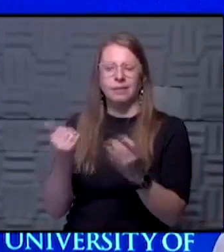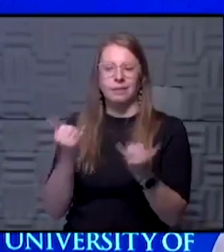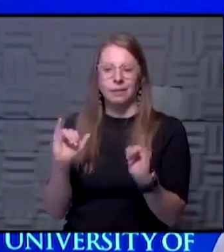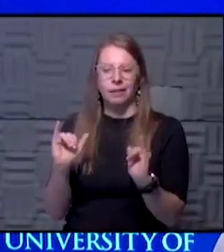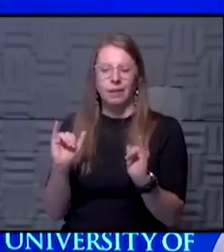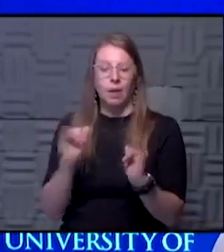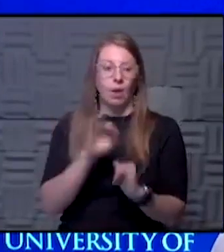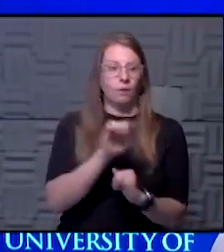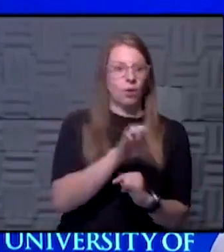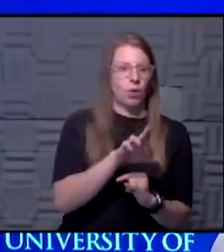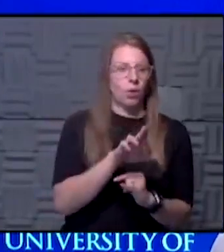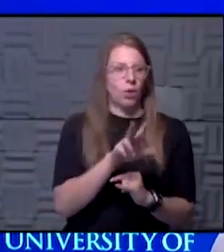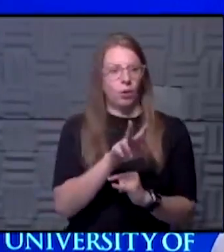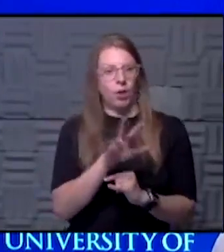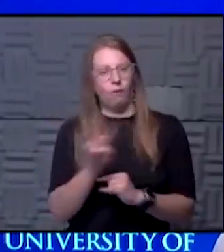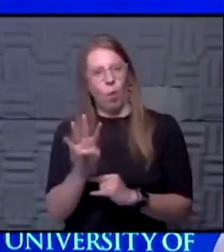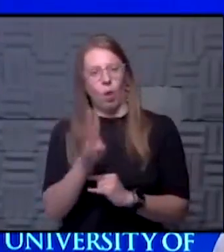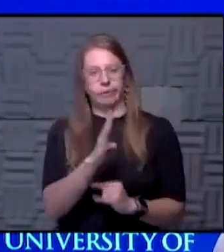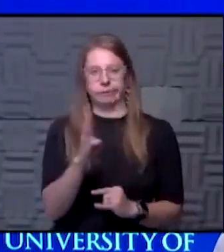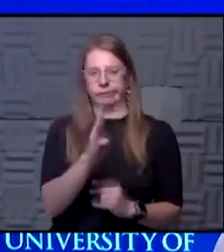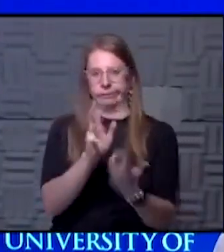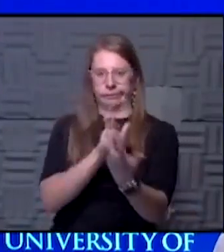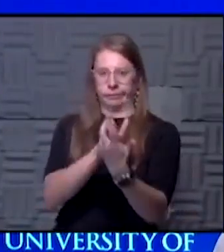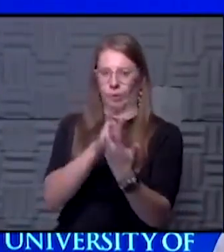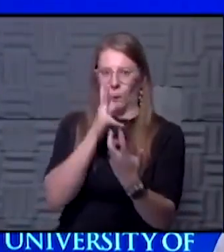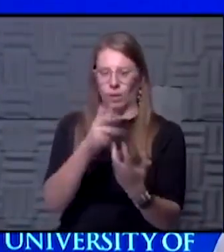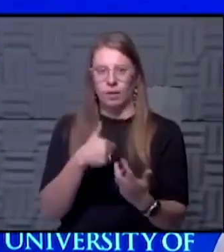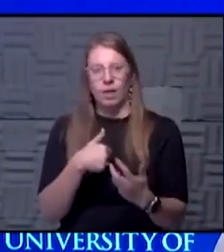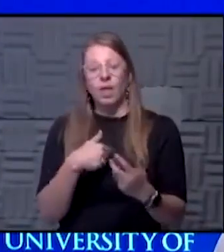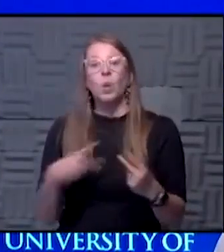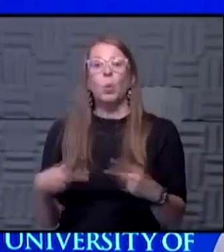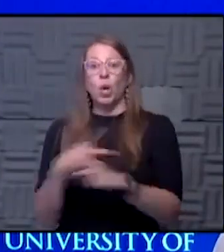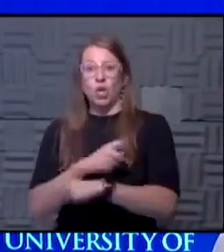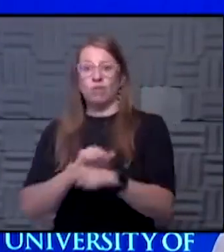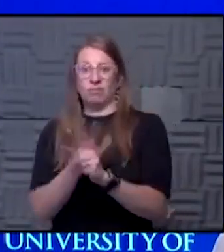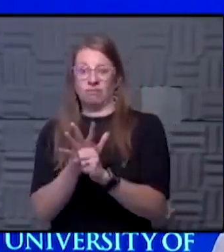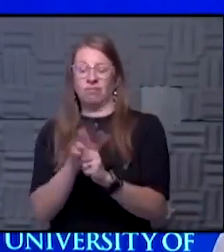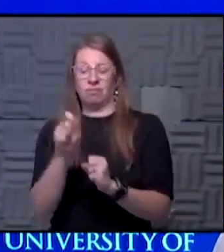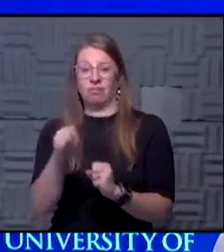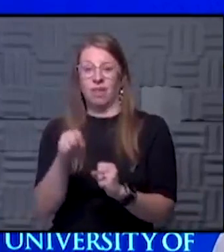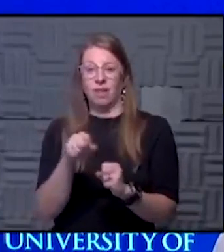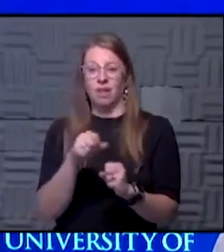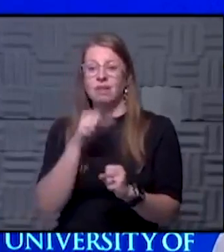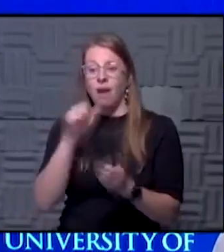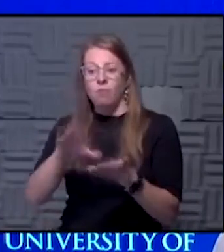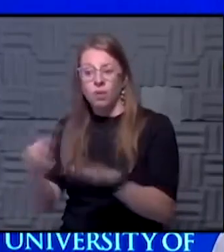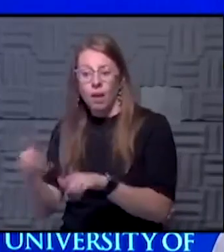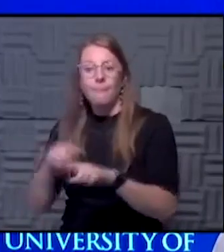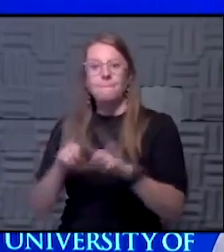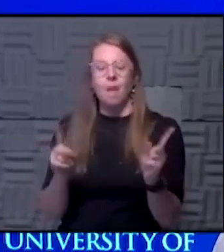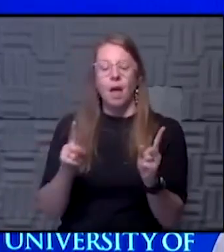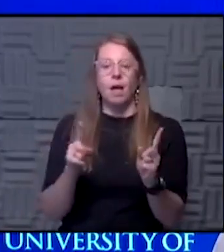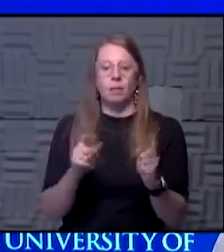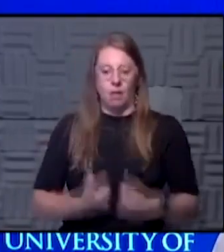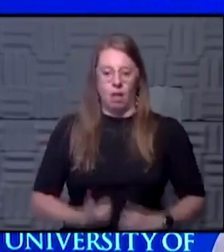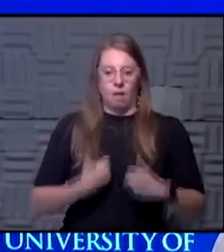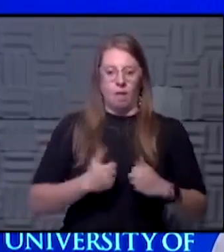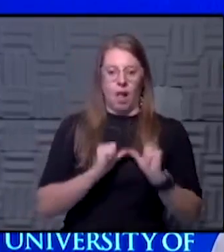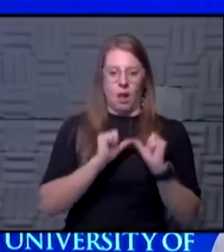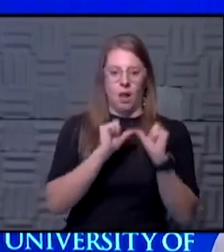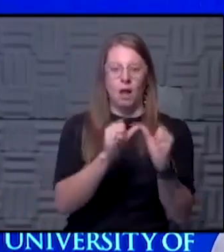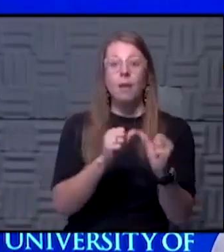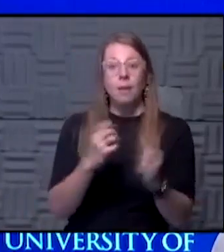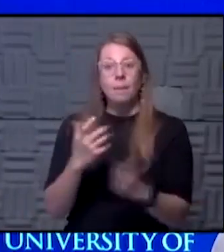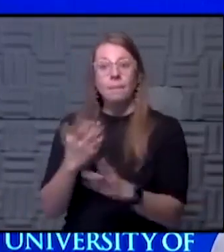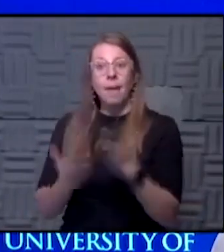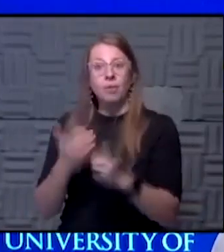I put influenza around 3 or 4, frankly, and this is just worse, and it's not just mortality. There are lifelong sequelae of this disease. You may